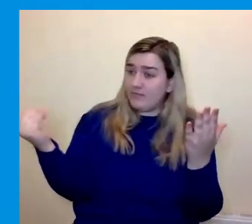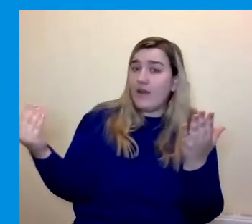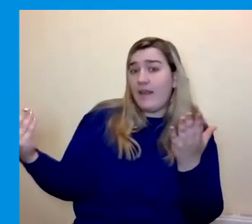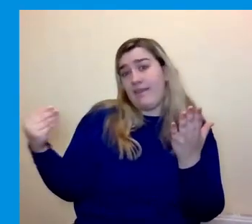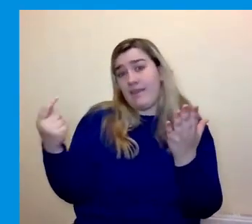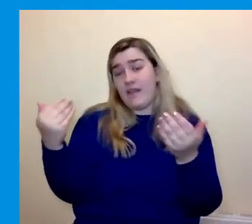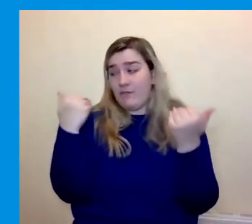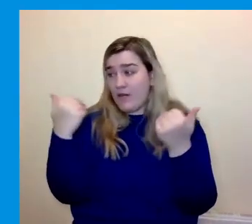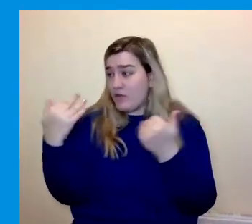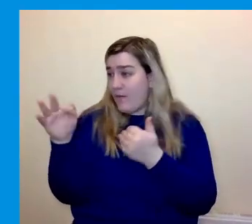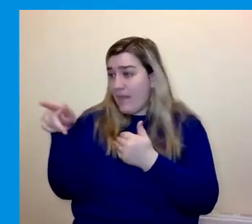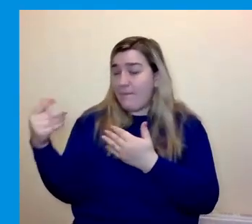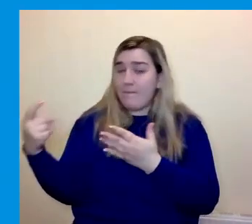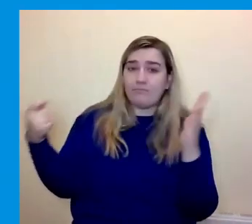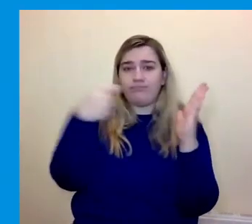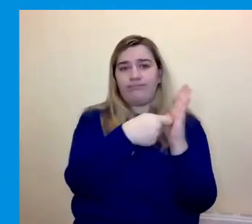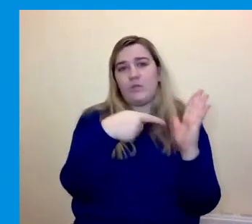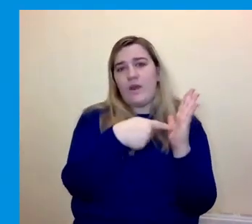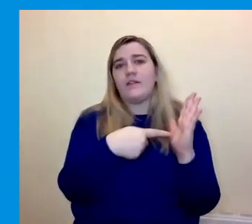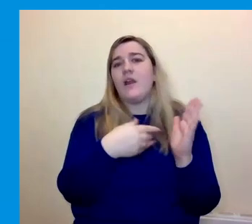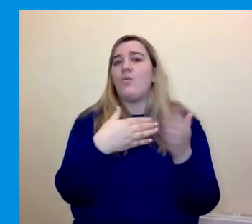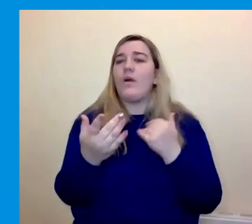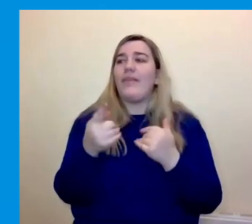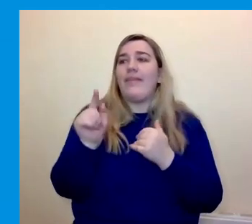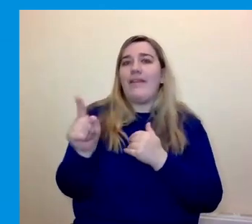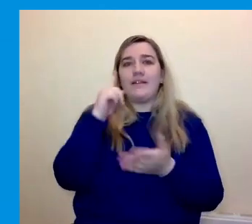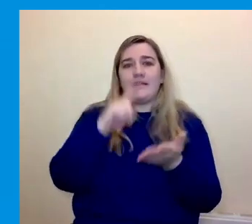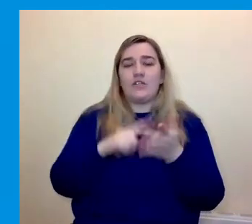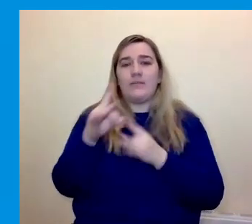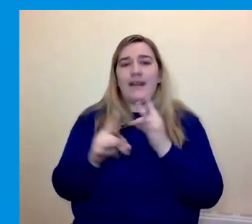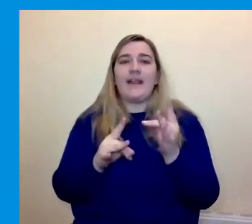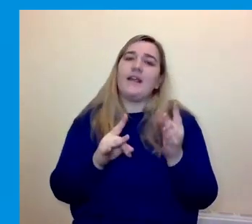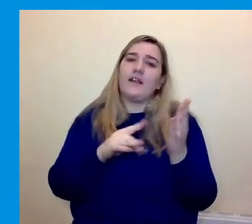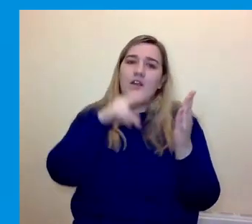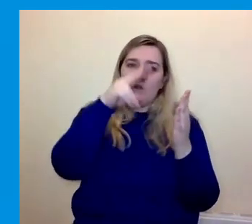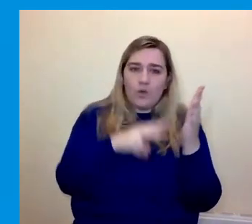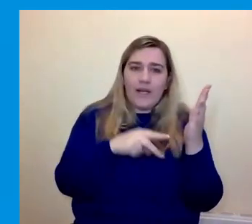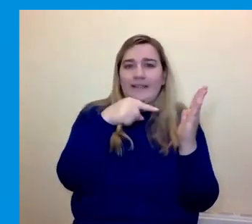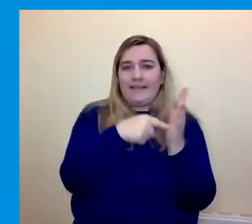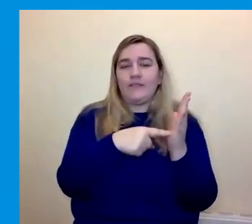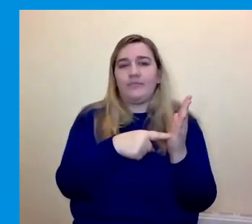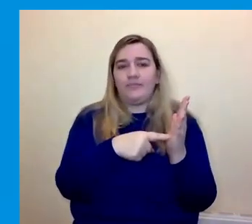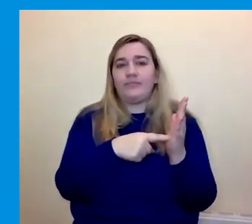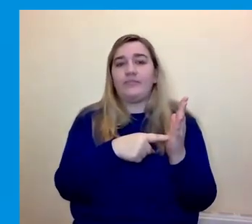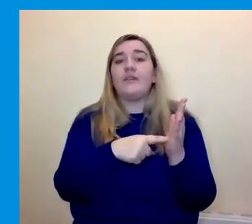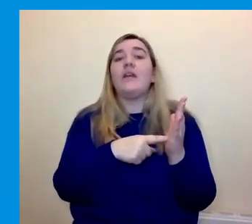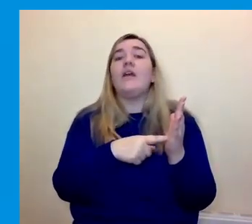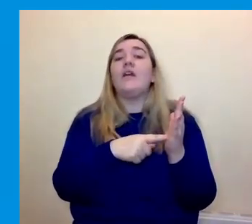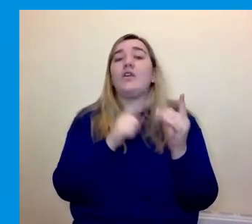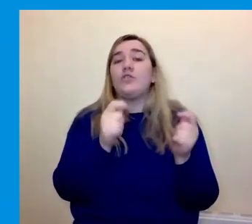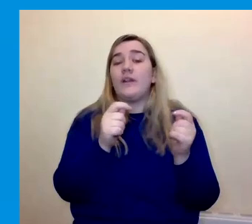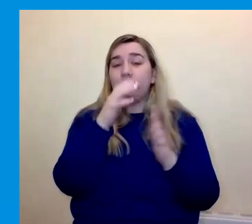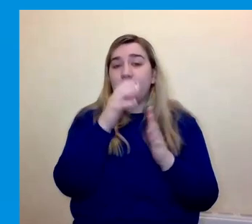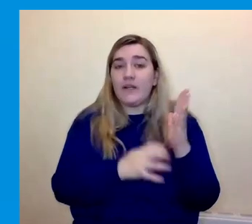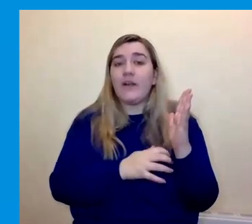does our decision making look like? The training material that you'll find, the 50 or so pages